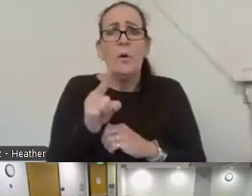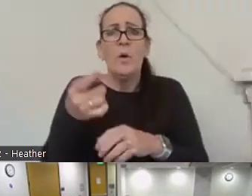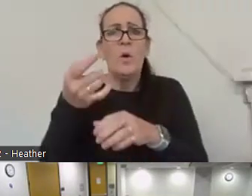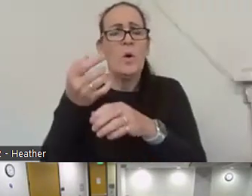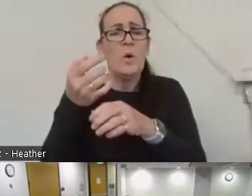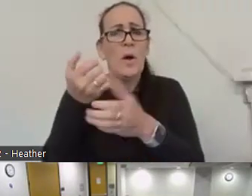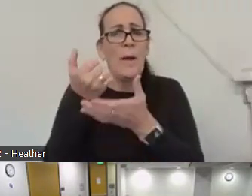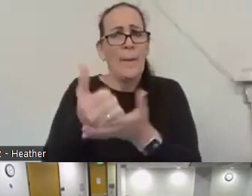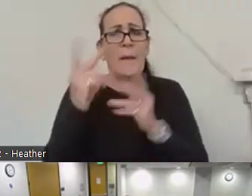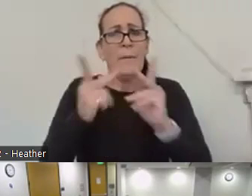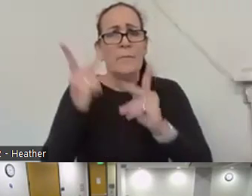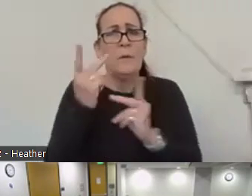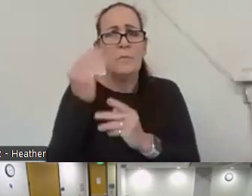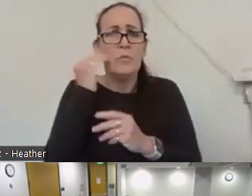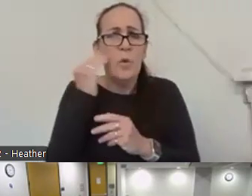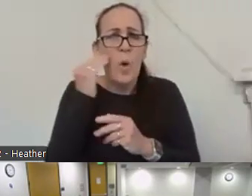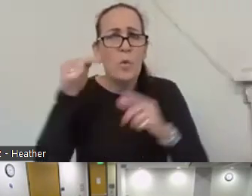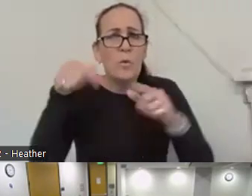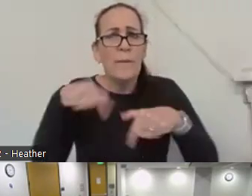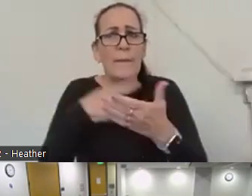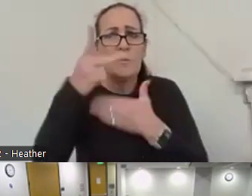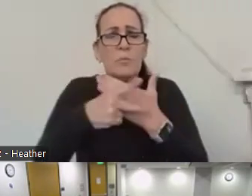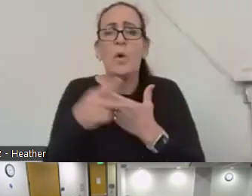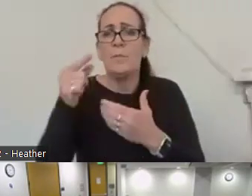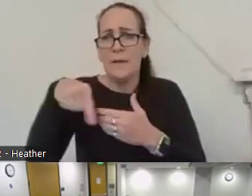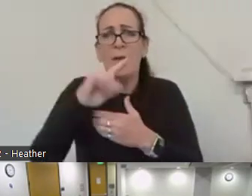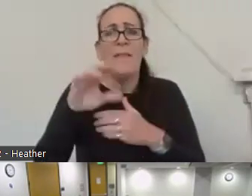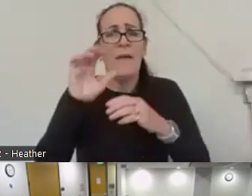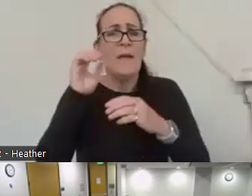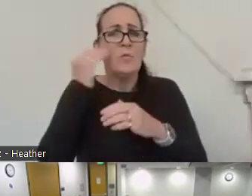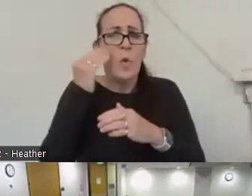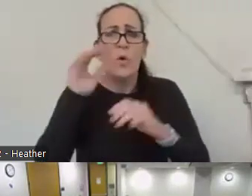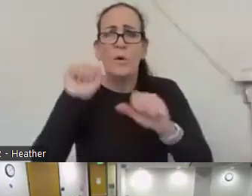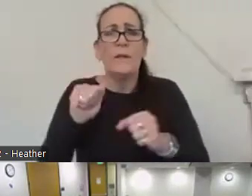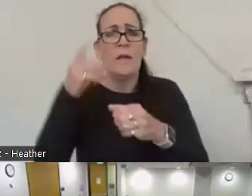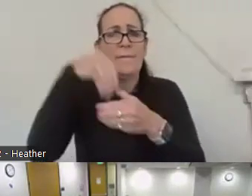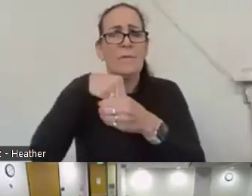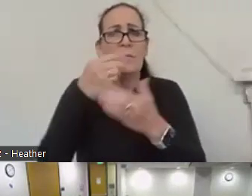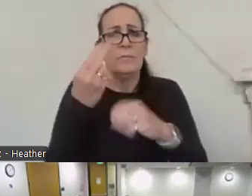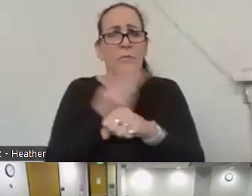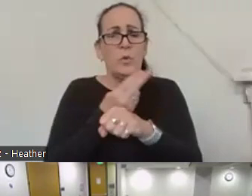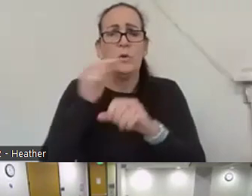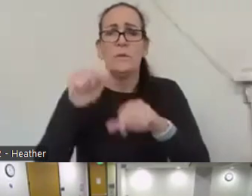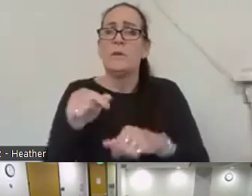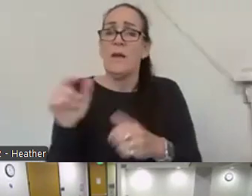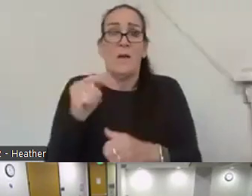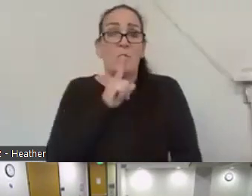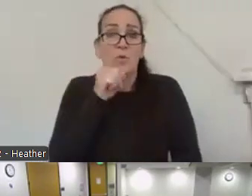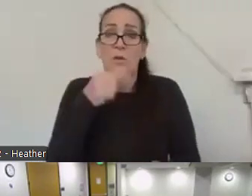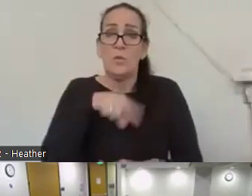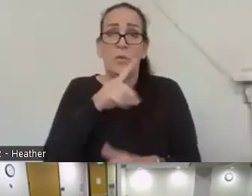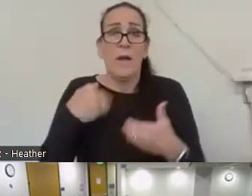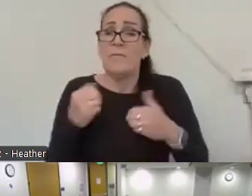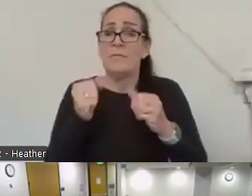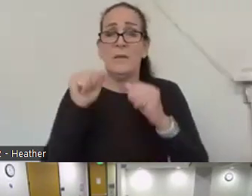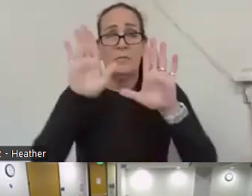people are aware of it and will use it? Because that's always the challenge. There's actually many wonderful tools and trainings that have